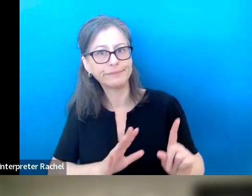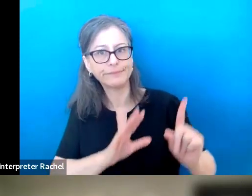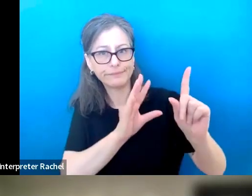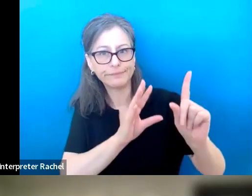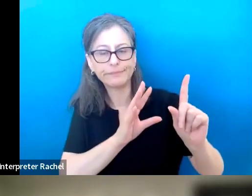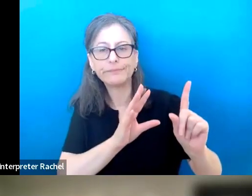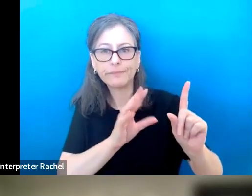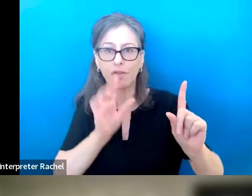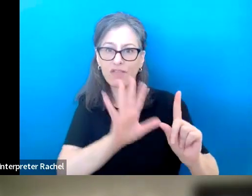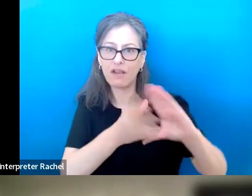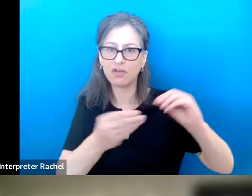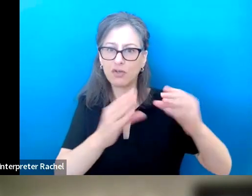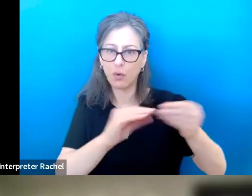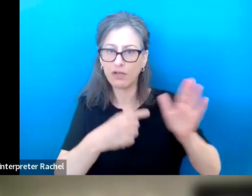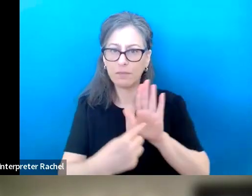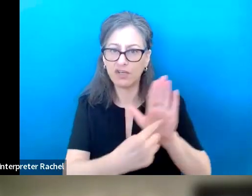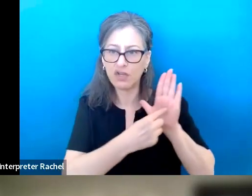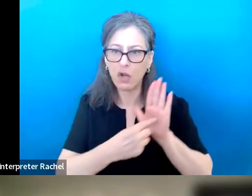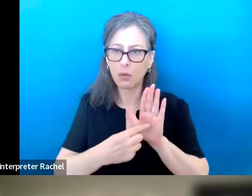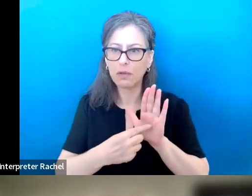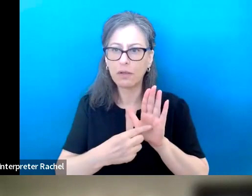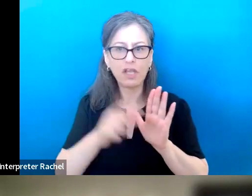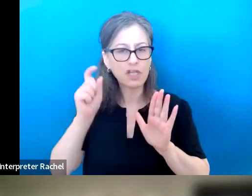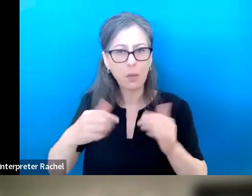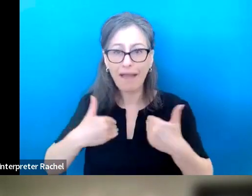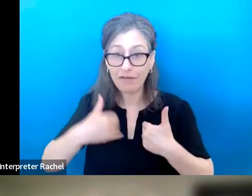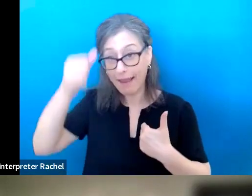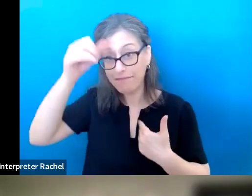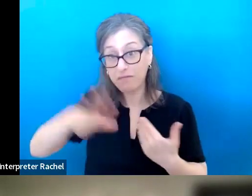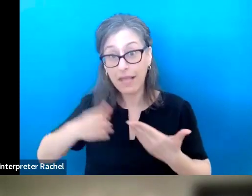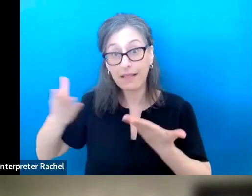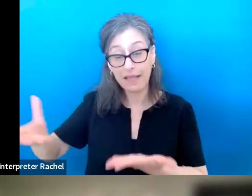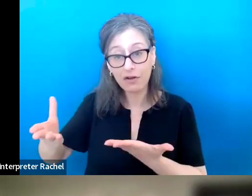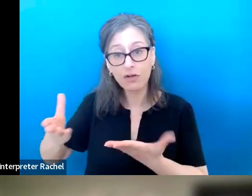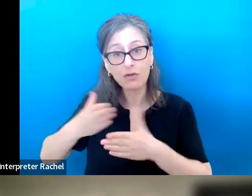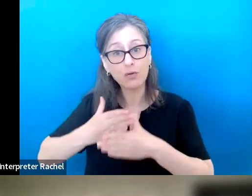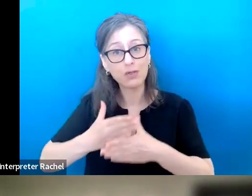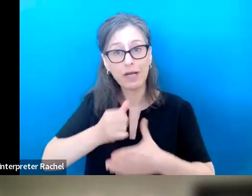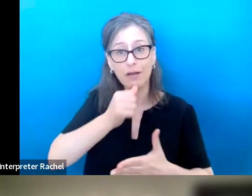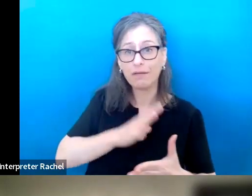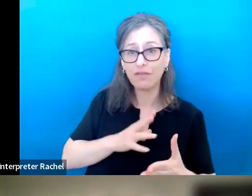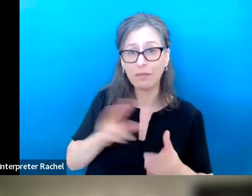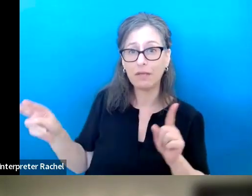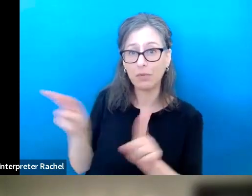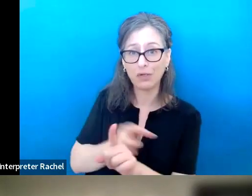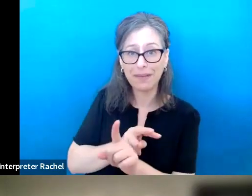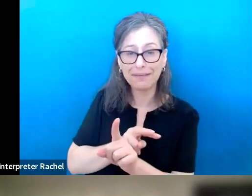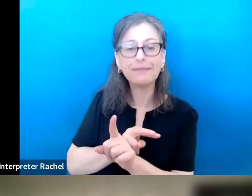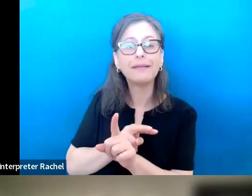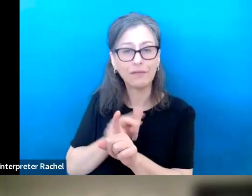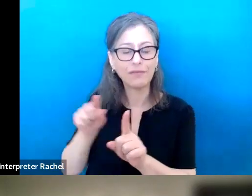for the women's story to be reflected by them, if that makes sense. You've got to have the men there in order to tell the female version.